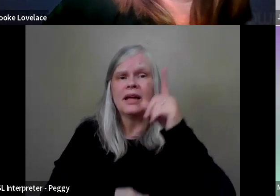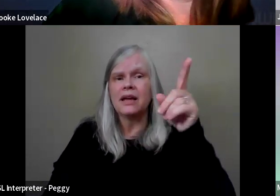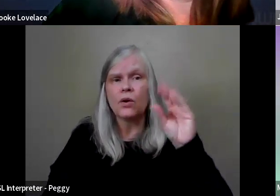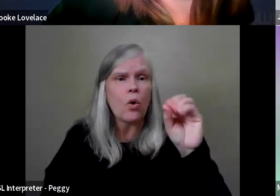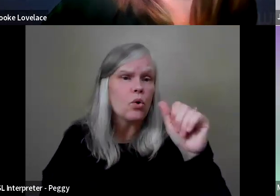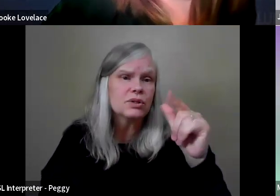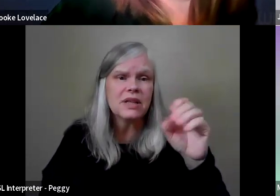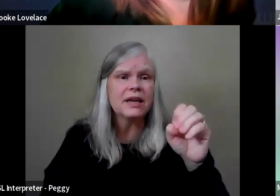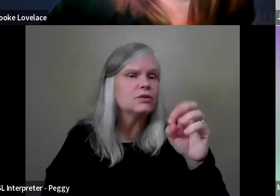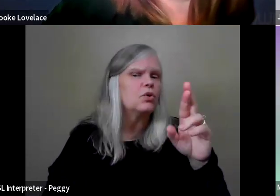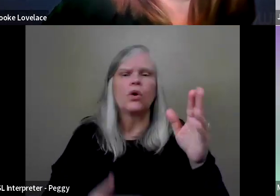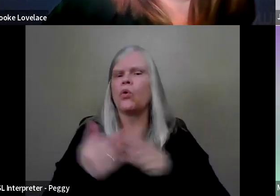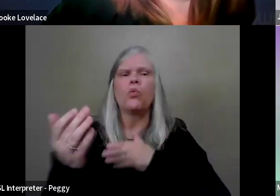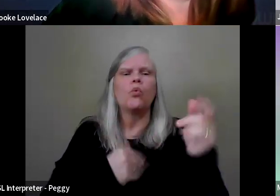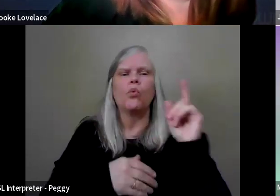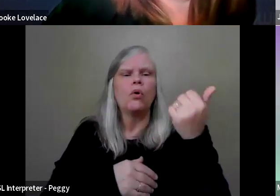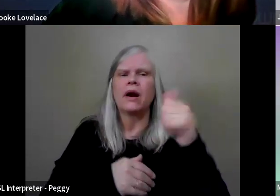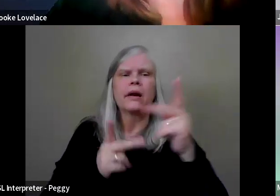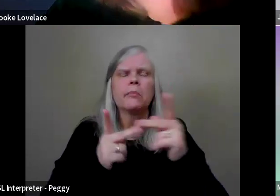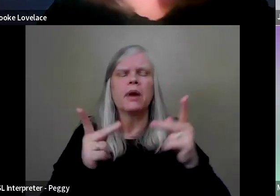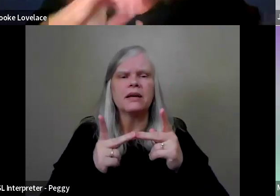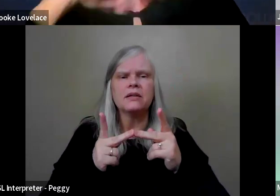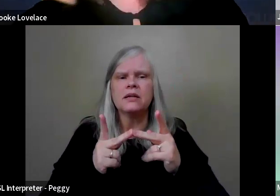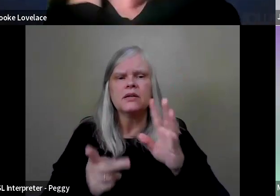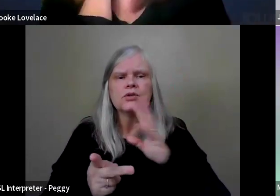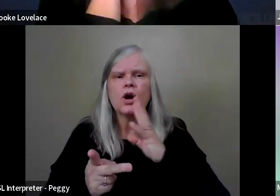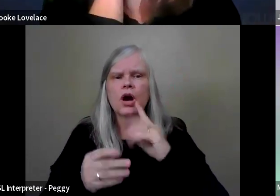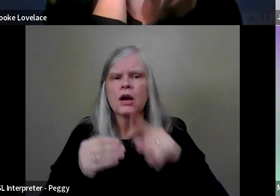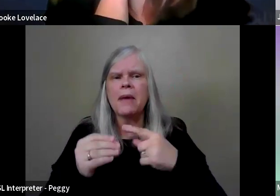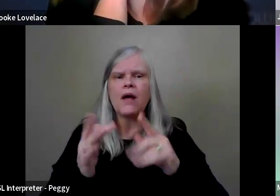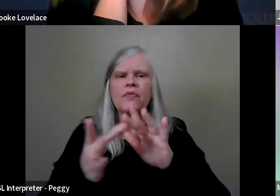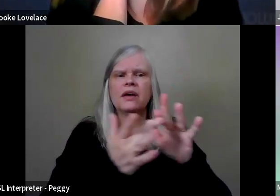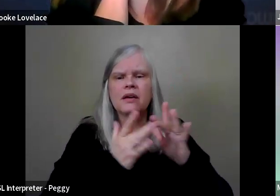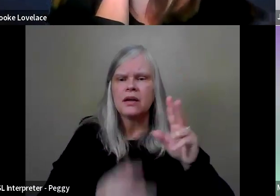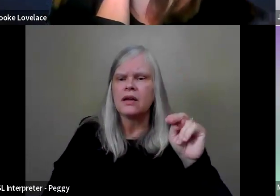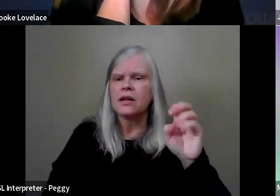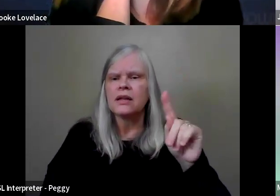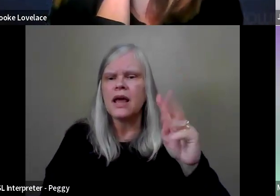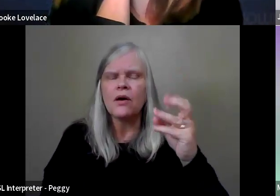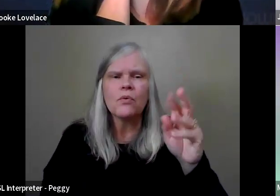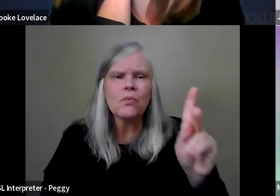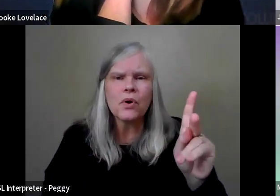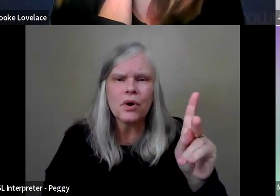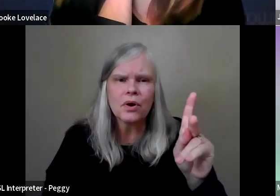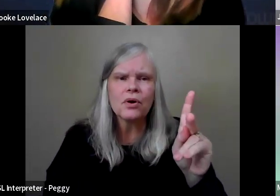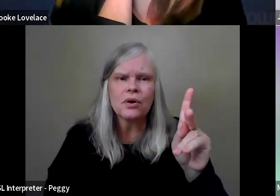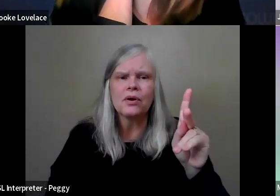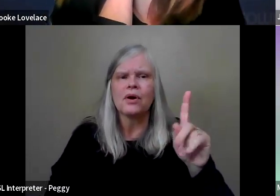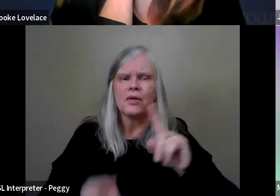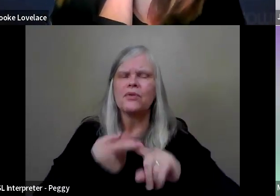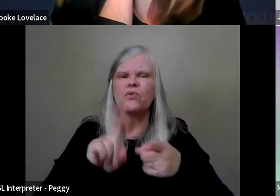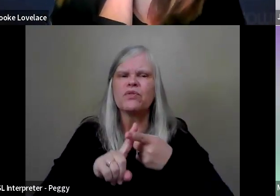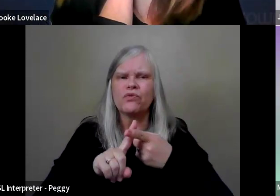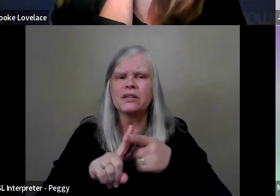Osage or wherever. Yeah, Can you talk a little bit about kind of the network that there are yeah. dementia friends across the